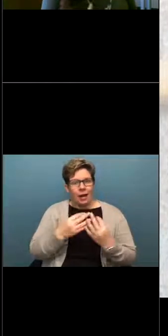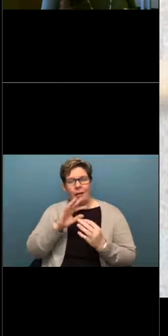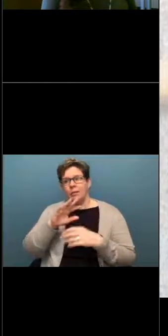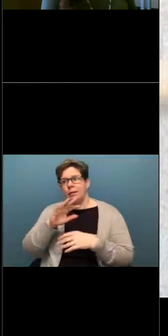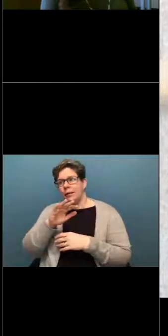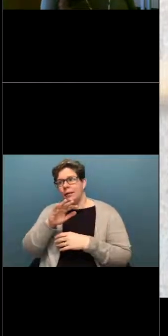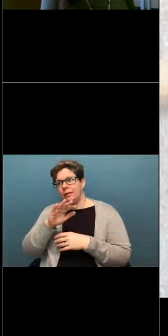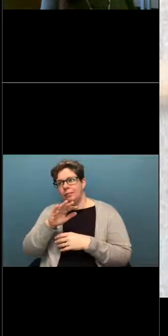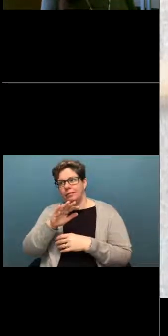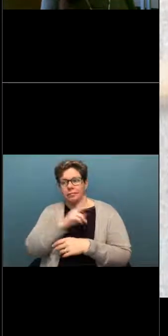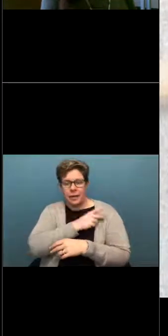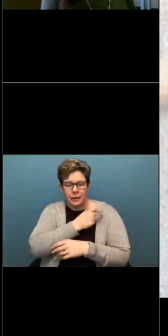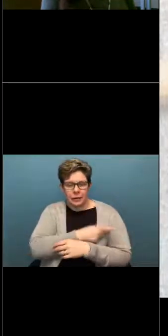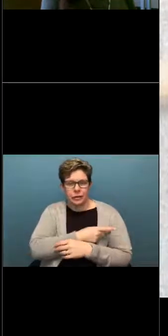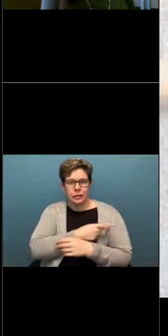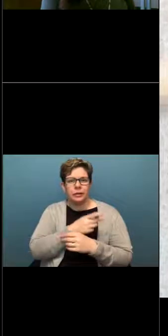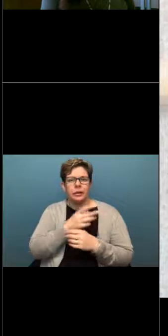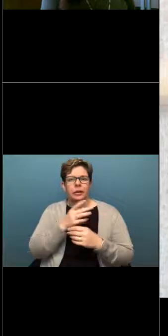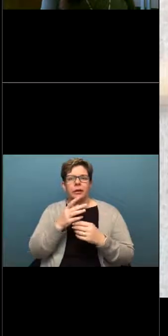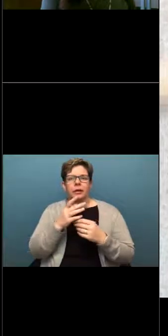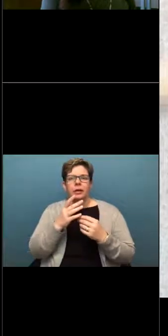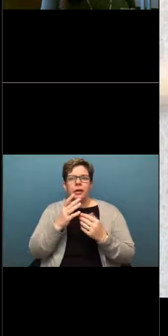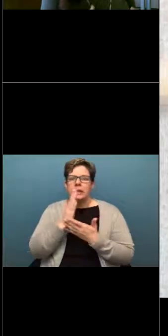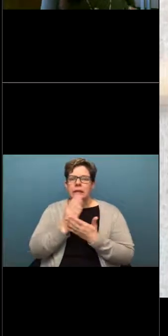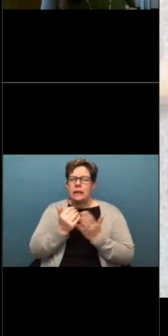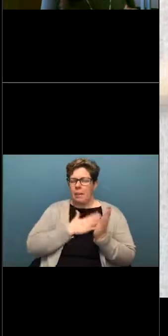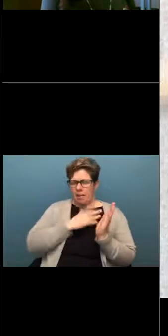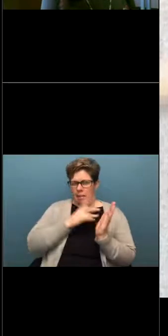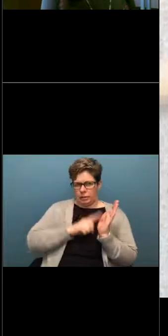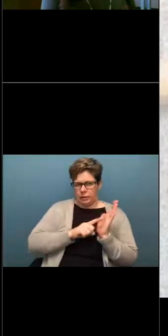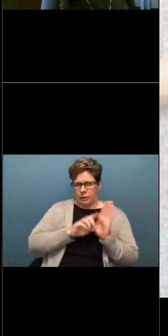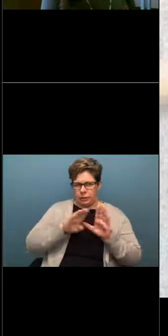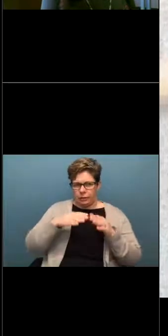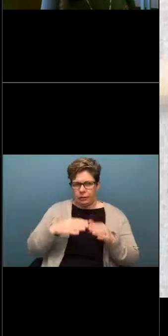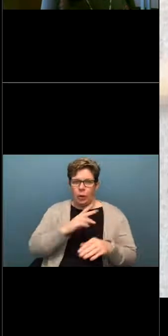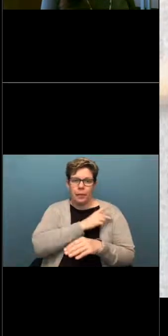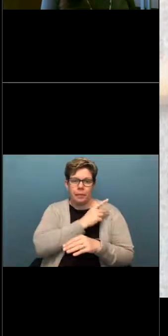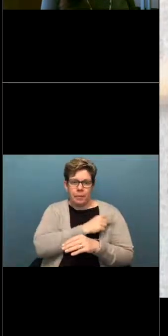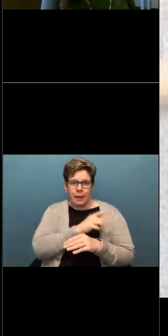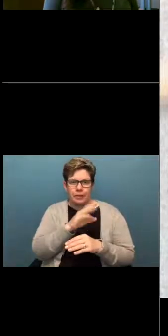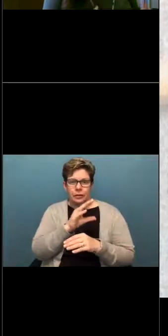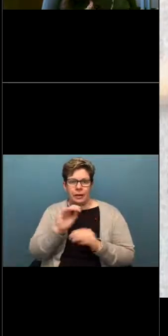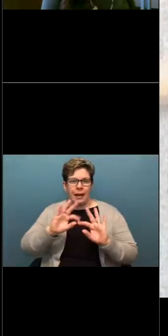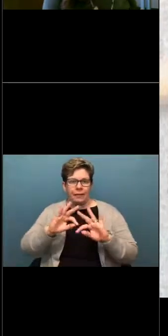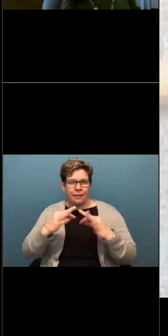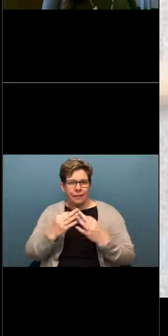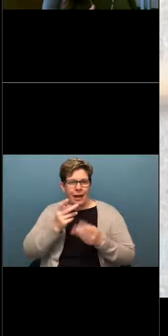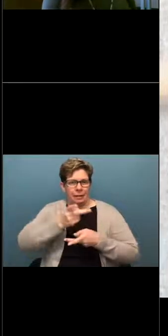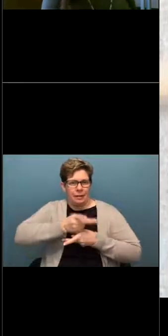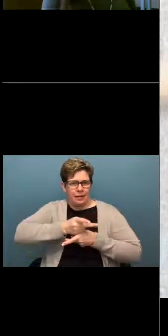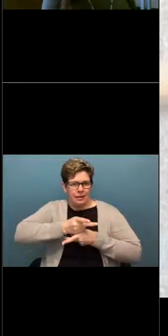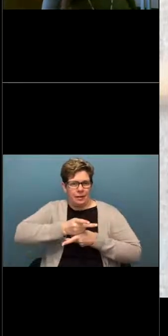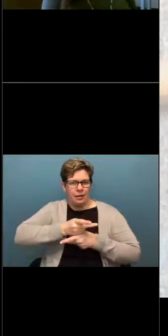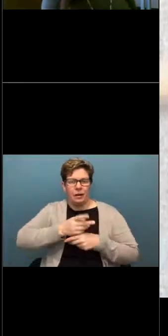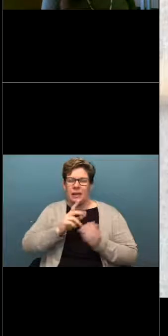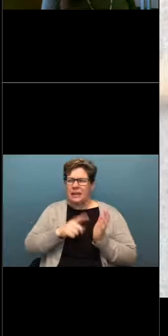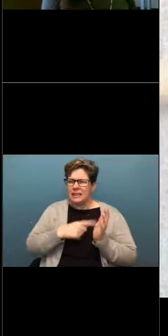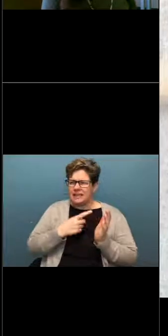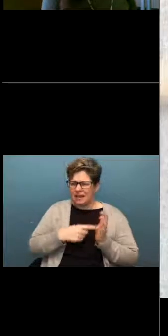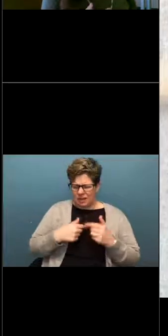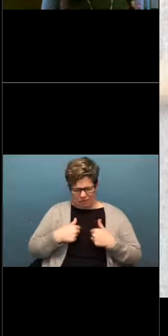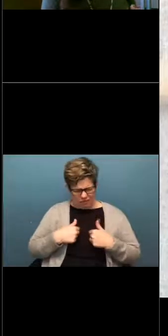studied, we'll talk about patient and family-centered care tonight, but just wanted to acknowledge that. Sometimes patient might not quite